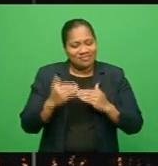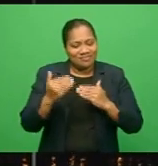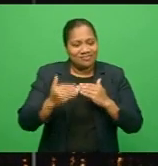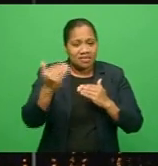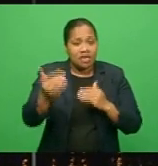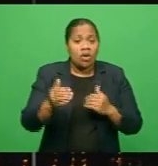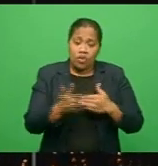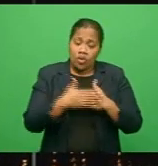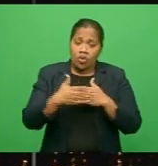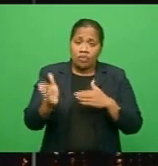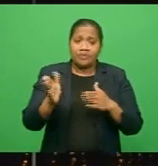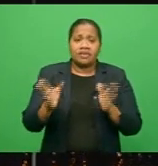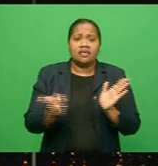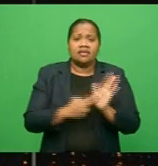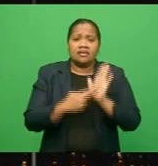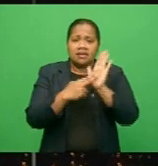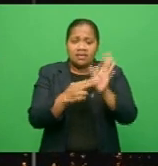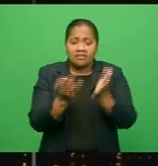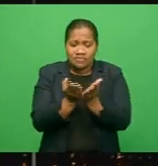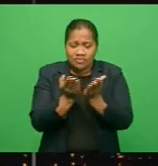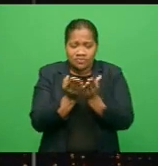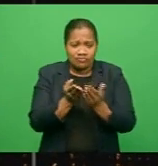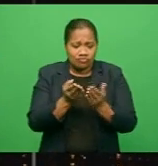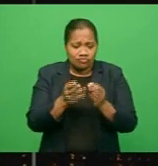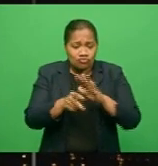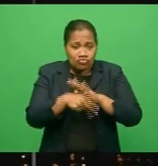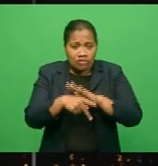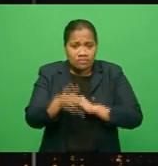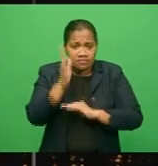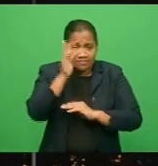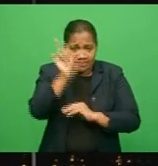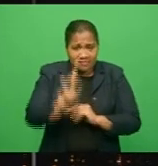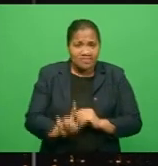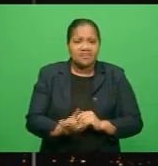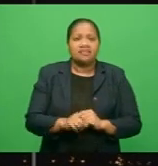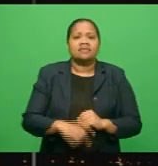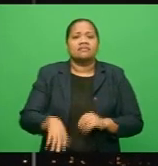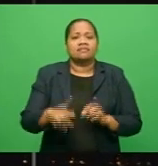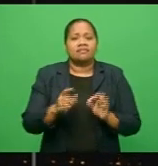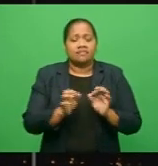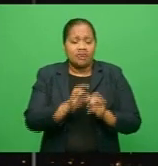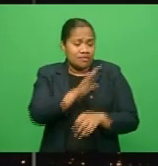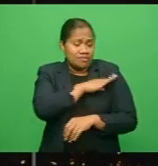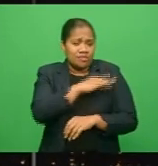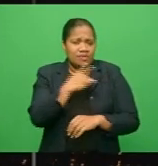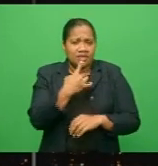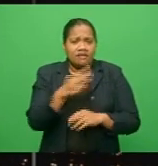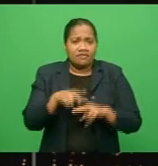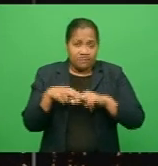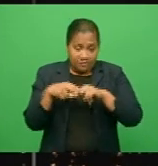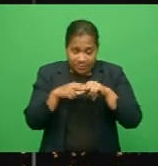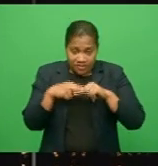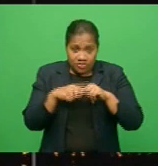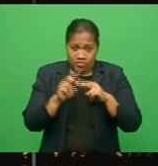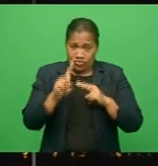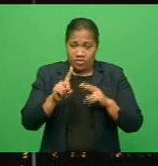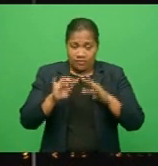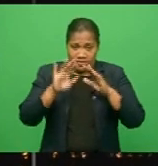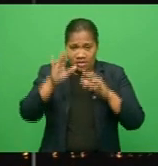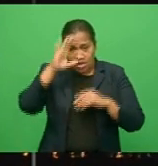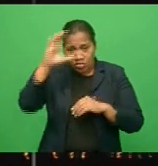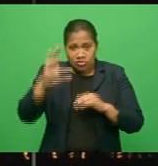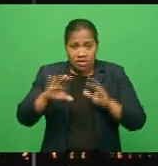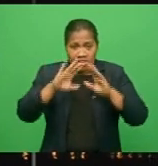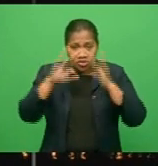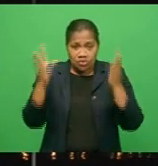Muslim Primary School today, Bainimarama stressed that Fiji is one of the few countries in the world where a new school building can be safely open